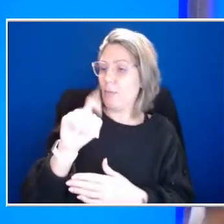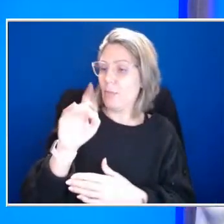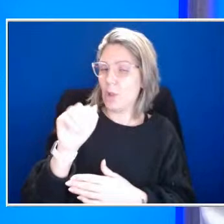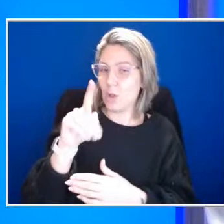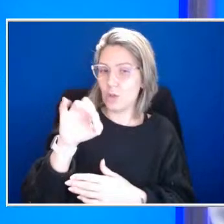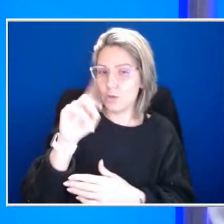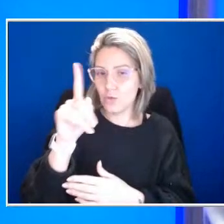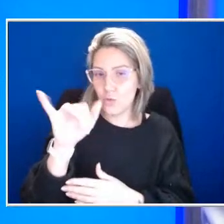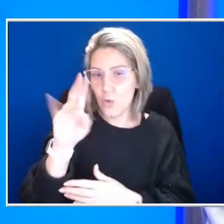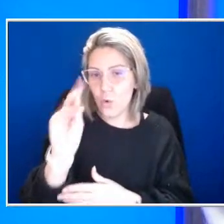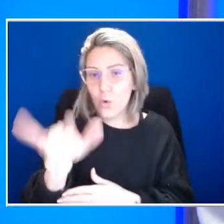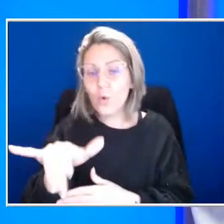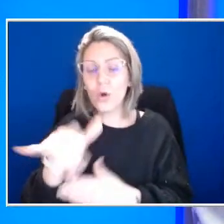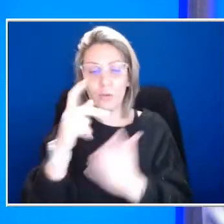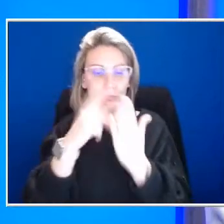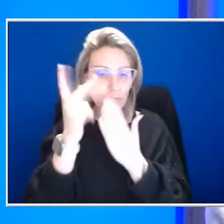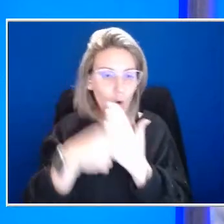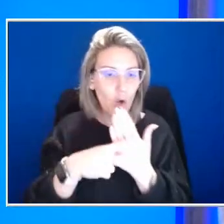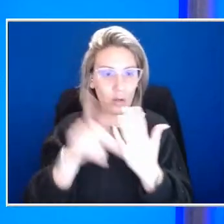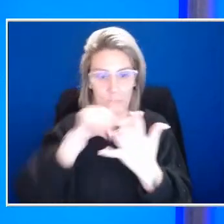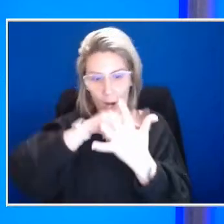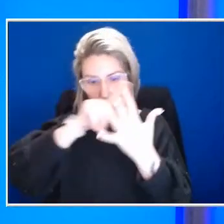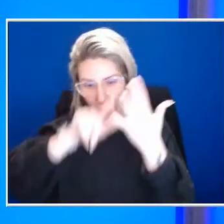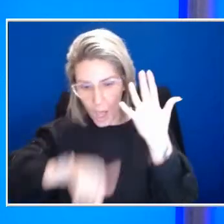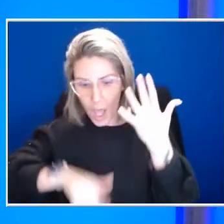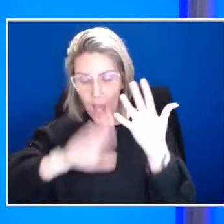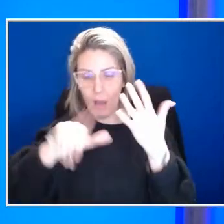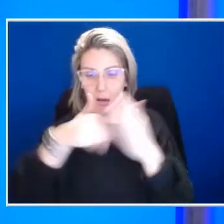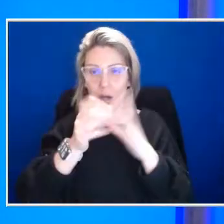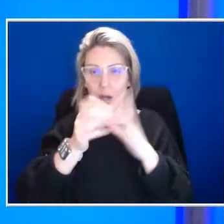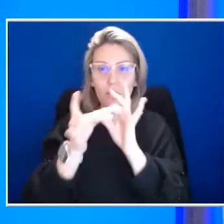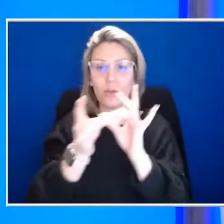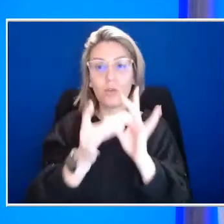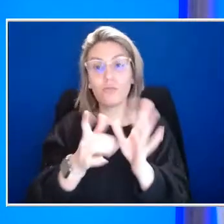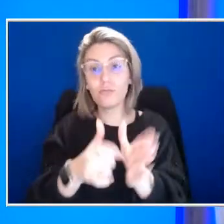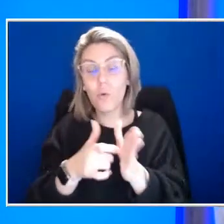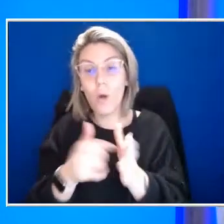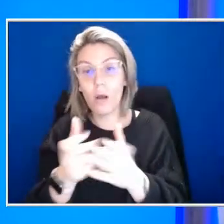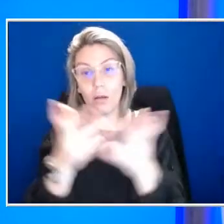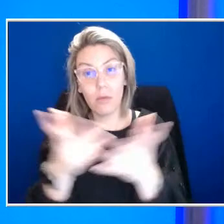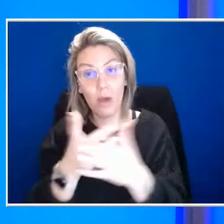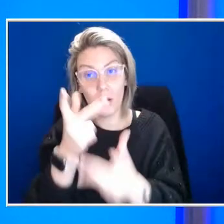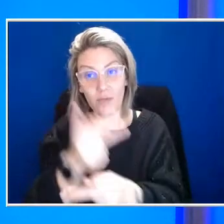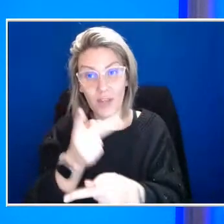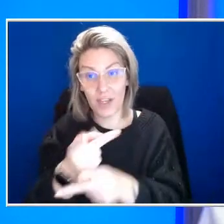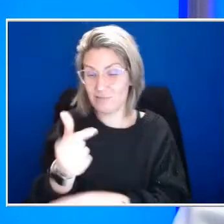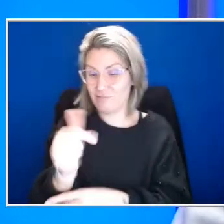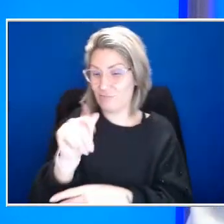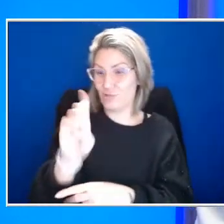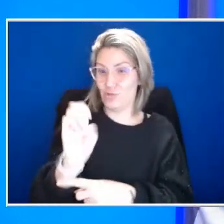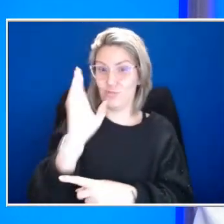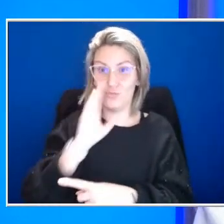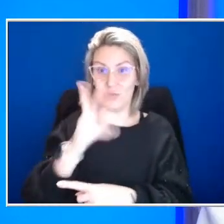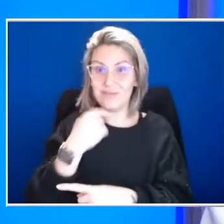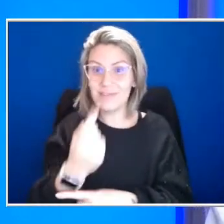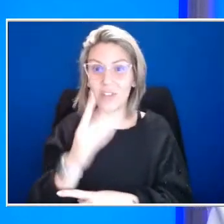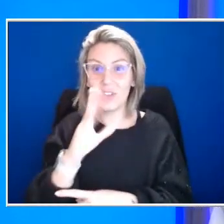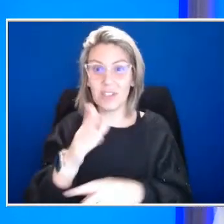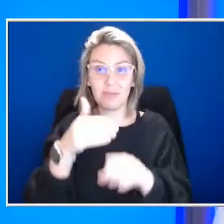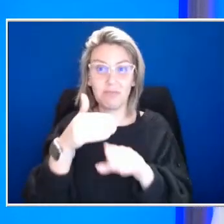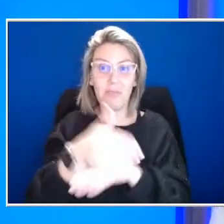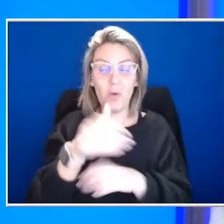bone marrow transplant program and coordinators and everything else, because they require a lot of care. Because Gene can tell you that his post-op care was much more